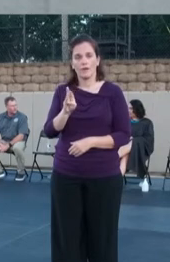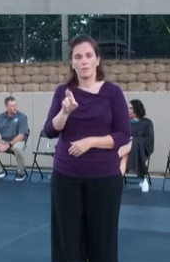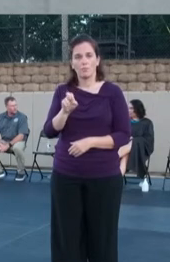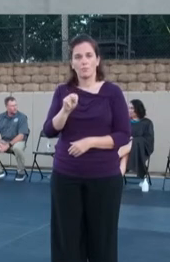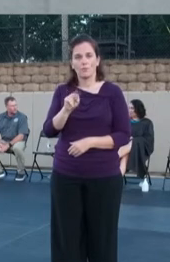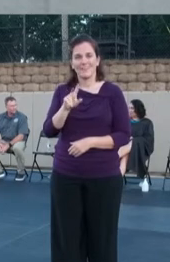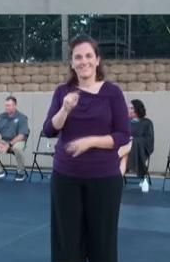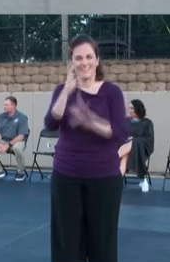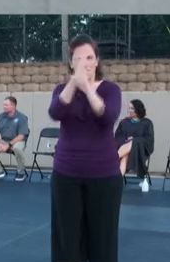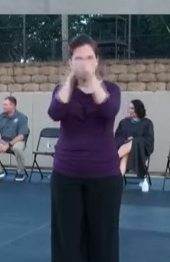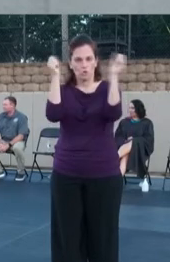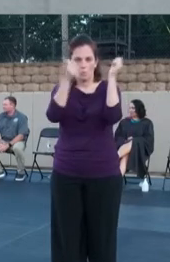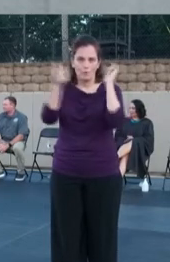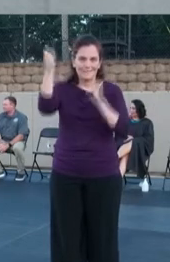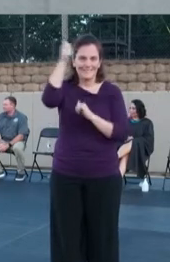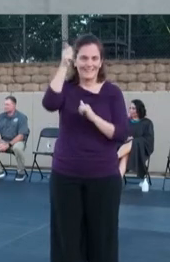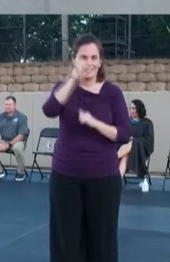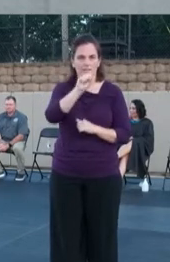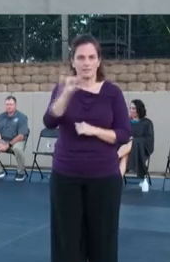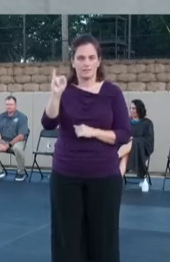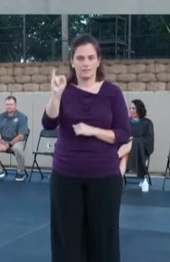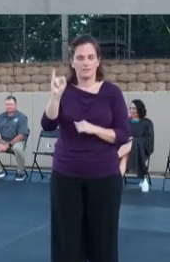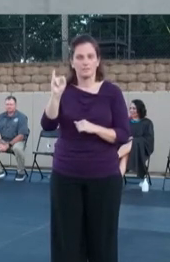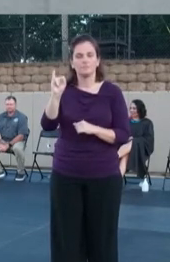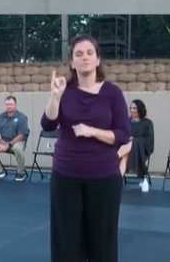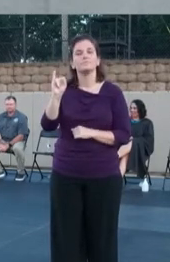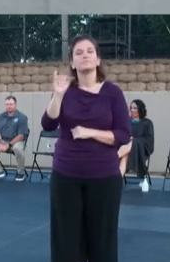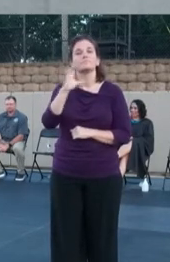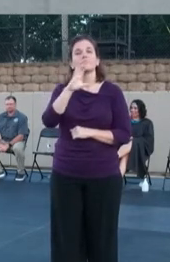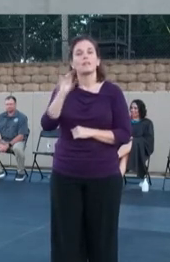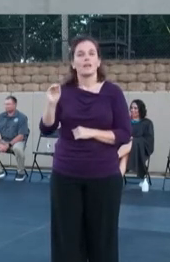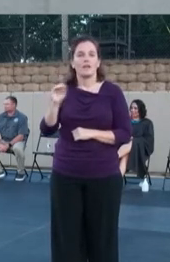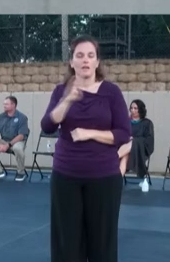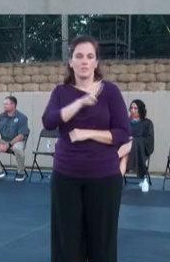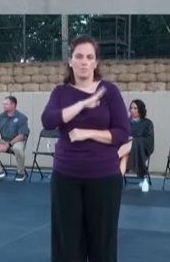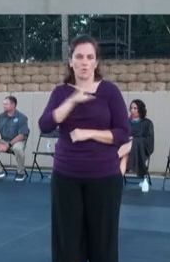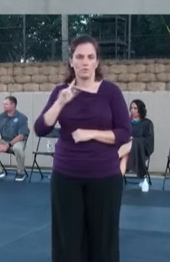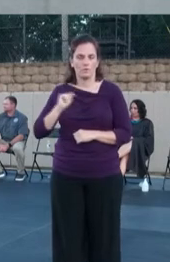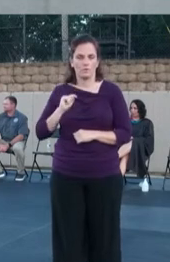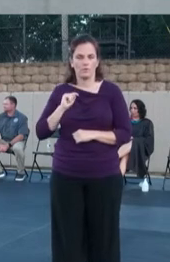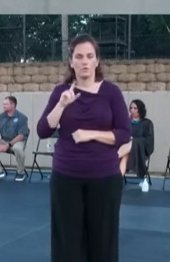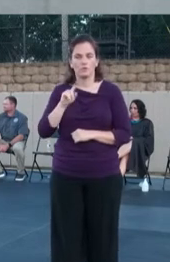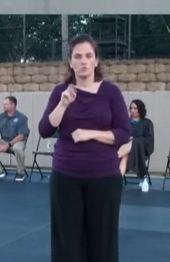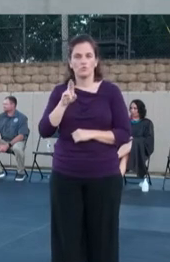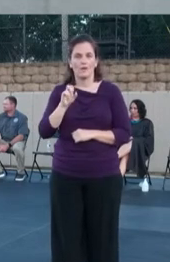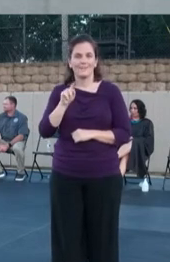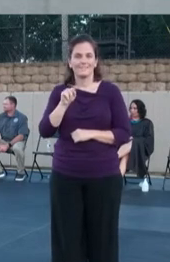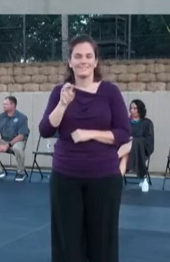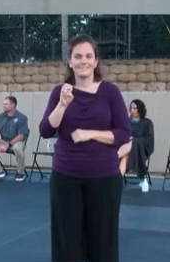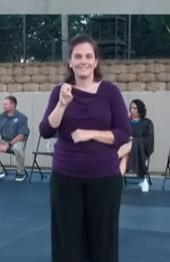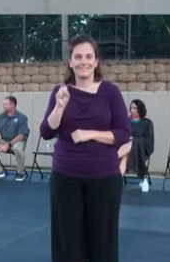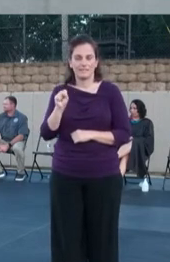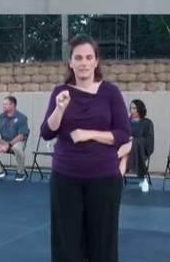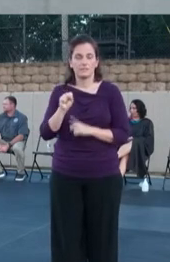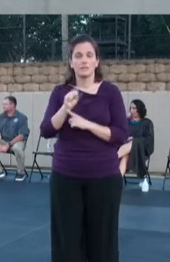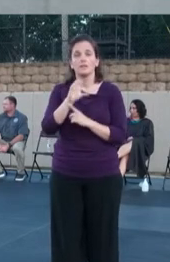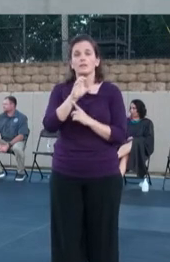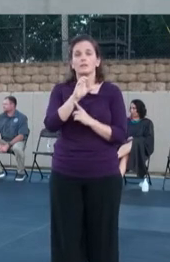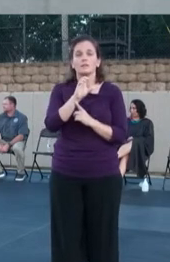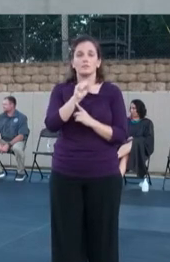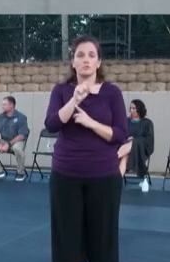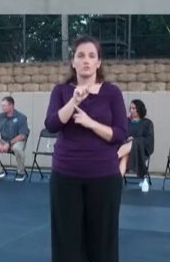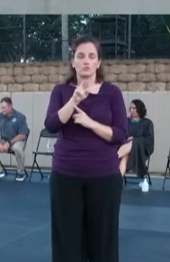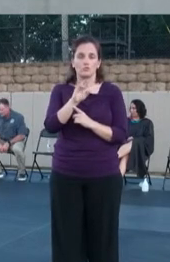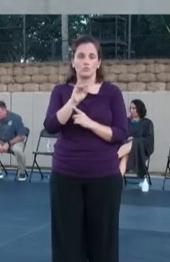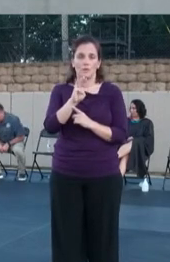Georgetown Independent School District, and our Board of Trustees, Mr. Scott Stribling, Mr.